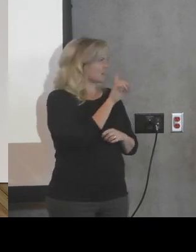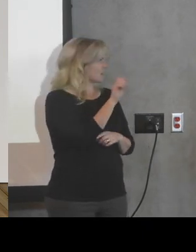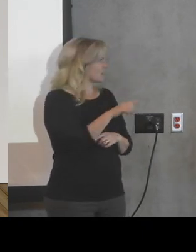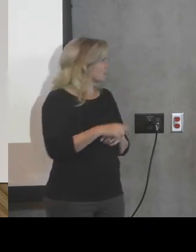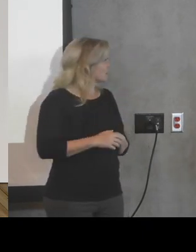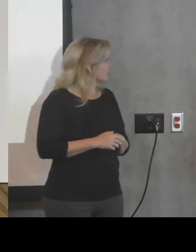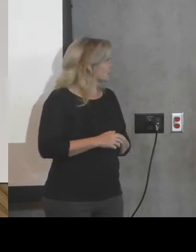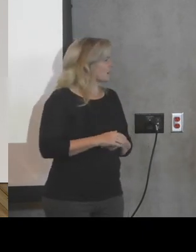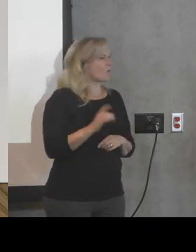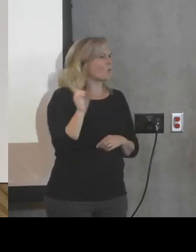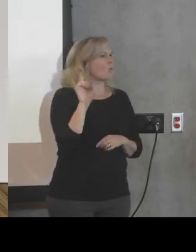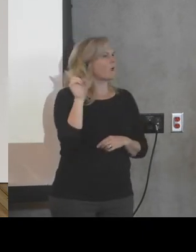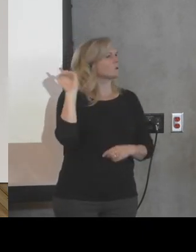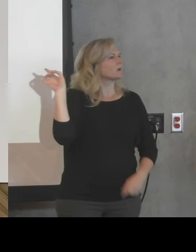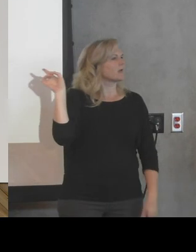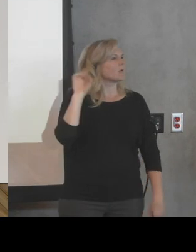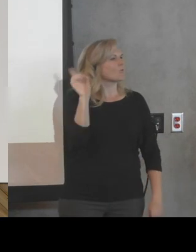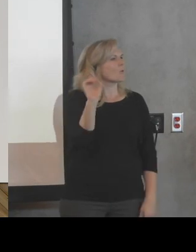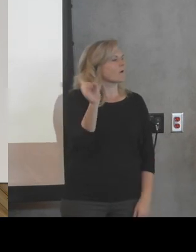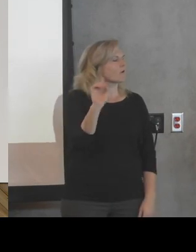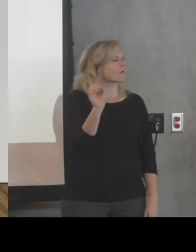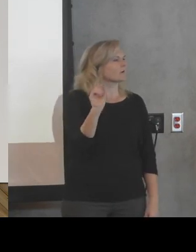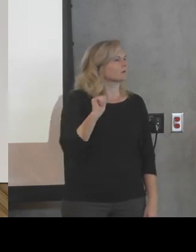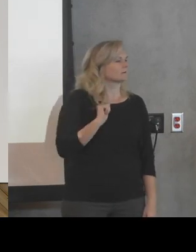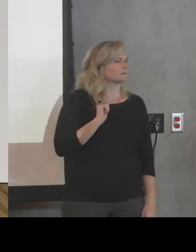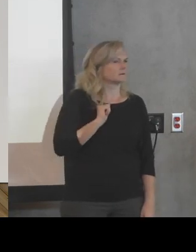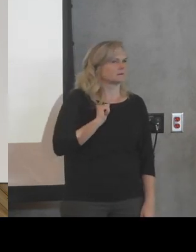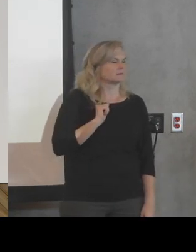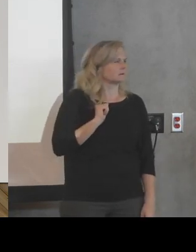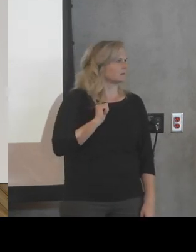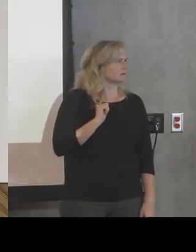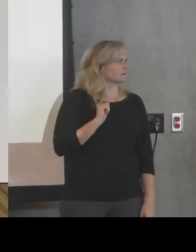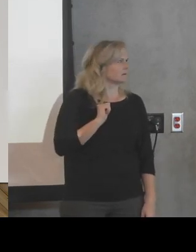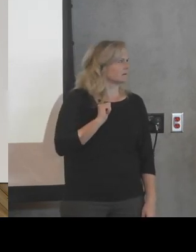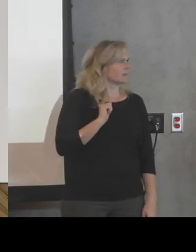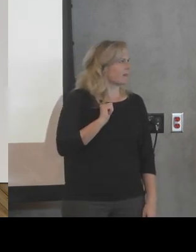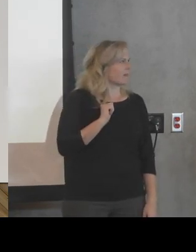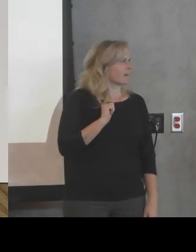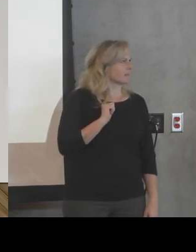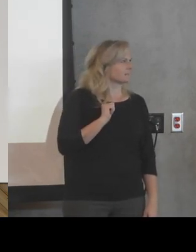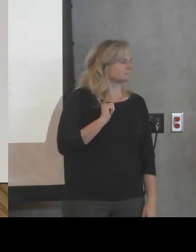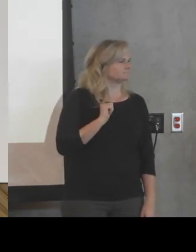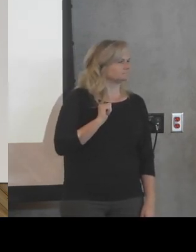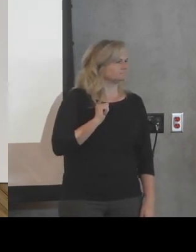Oh, where were they? Where were Flingeldobe and Pribben?